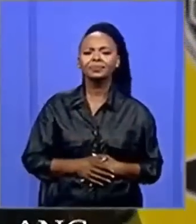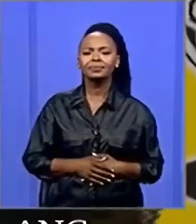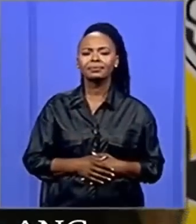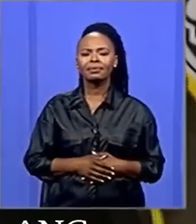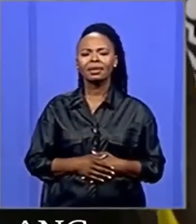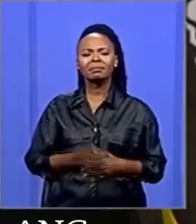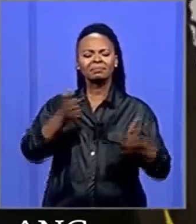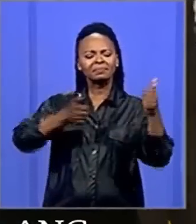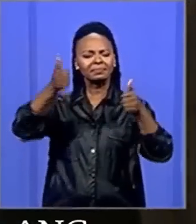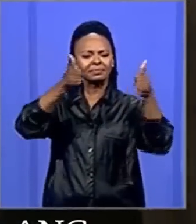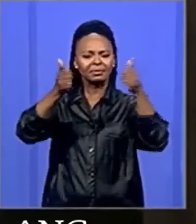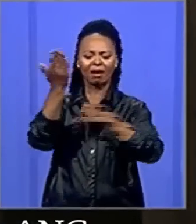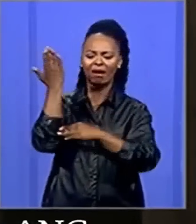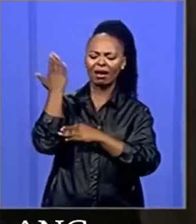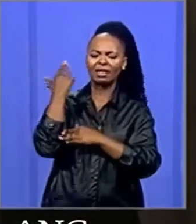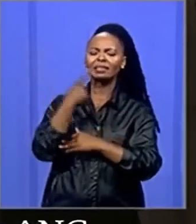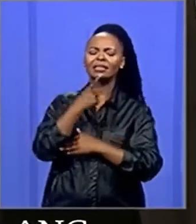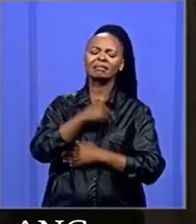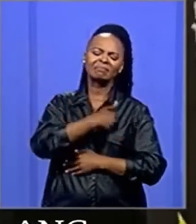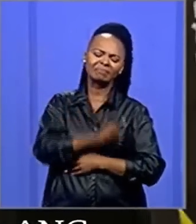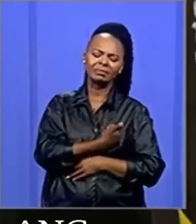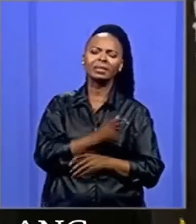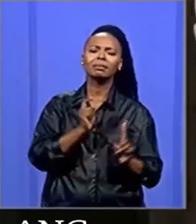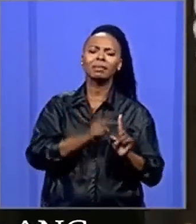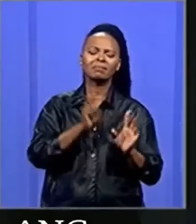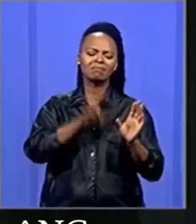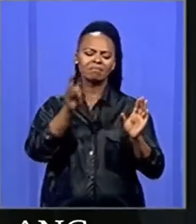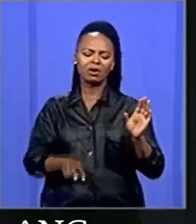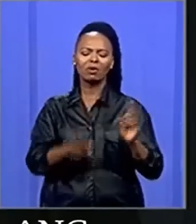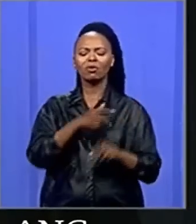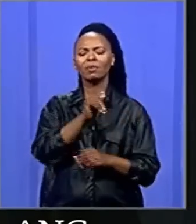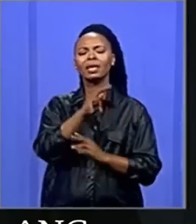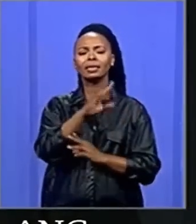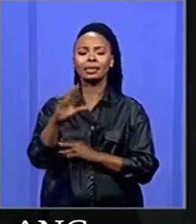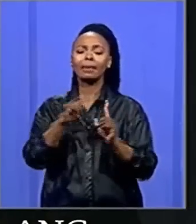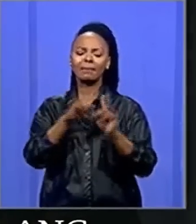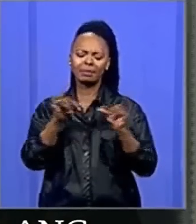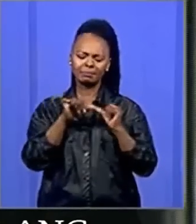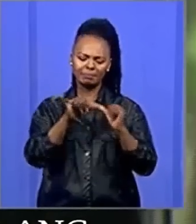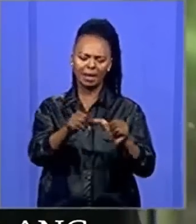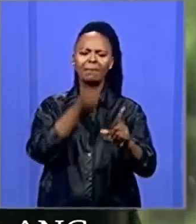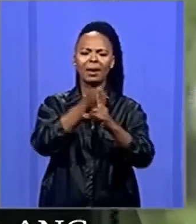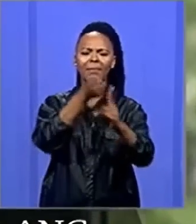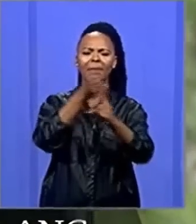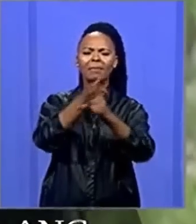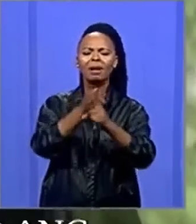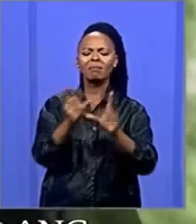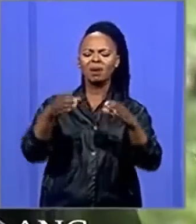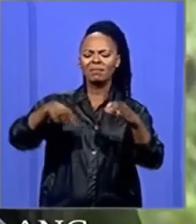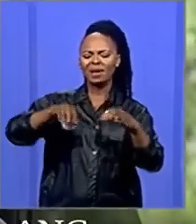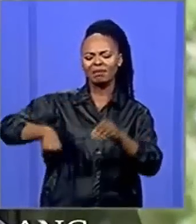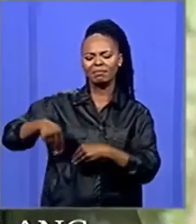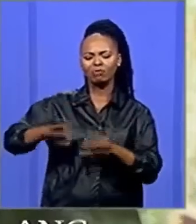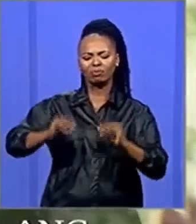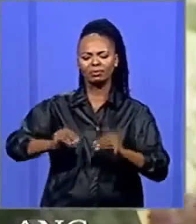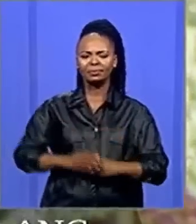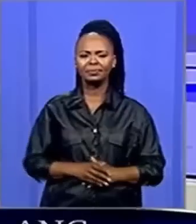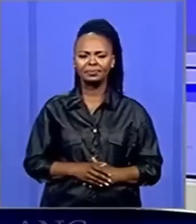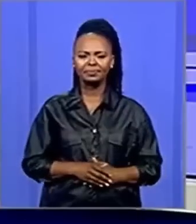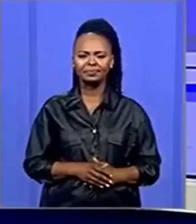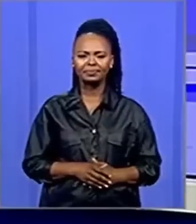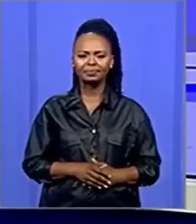mehleng ba re le ha ba utlwile bohloko ka ho itokolla ha hae empa ba tlilo tswela pele ho lwantsha bobodu ANC.